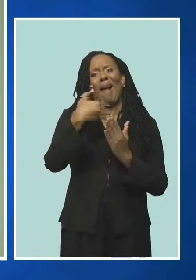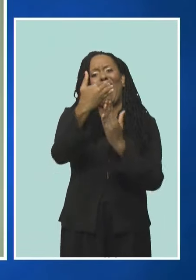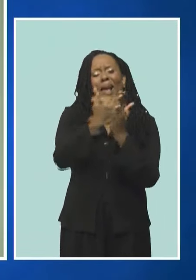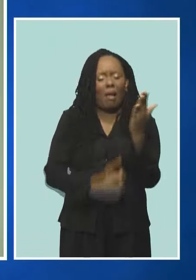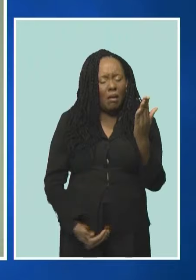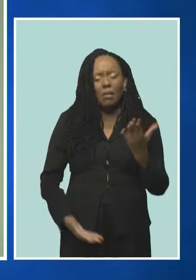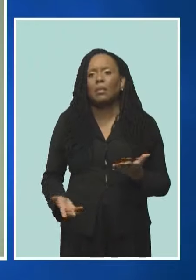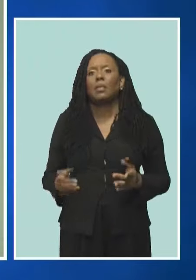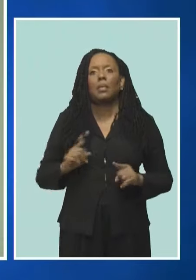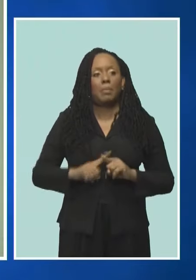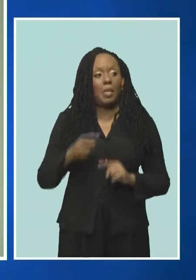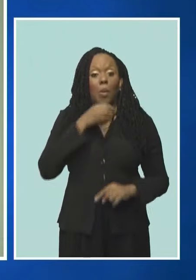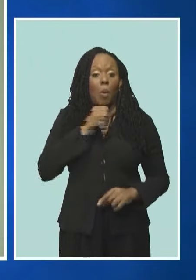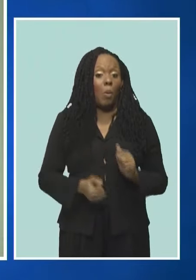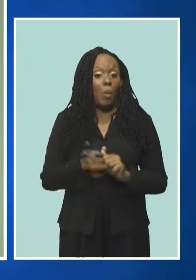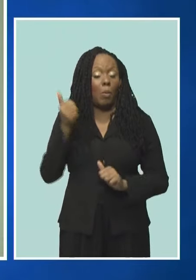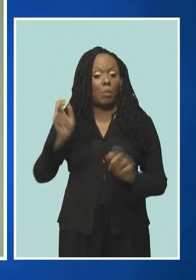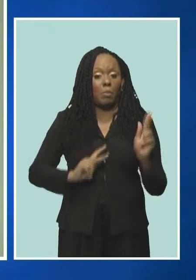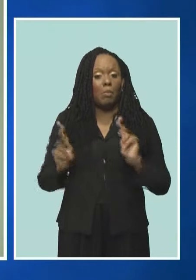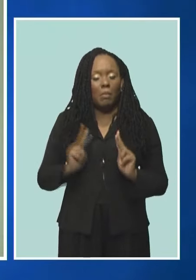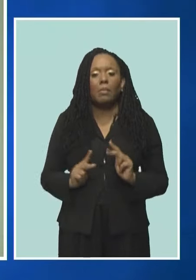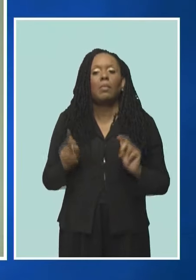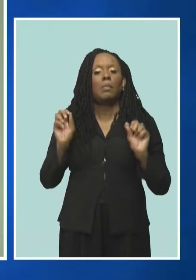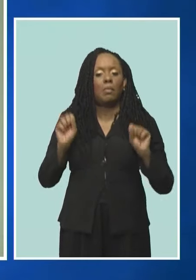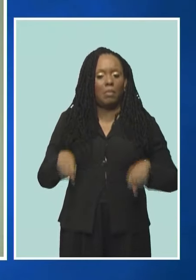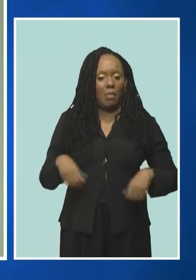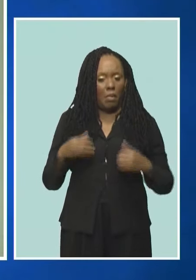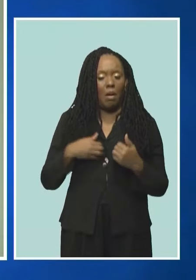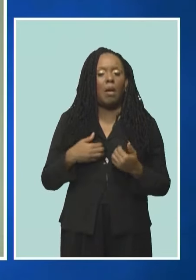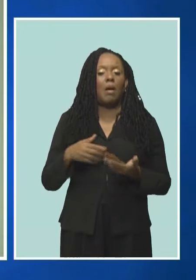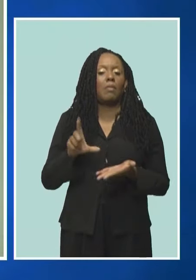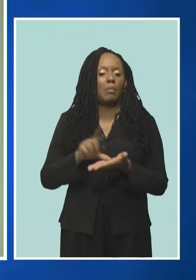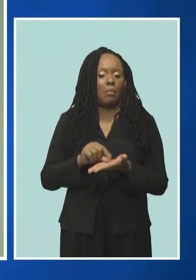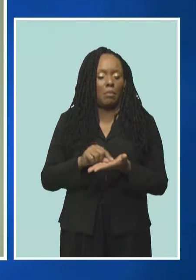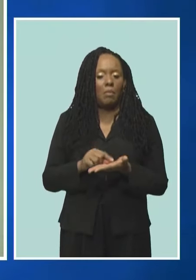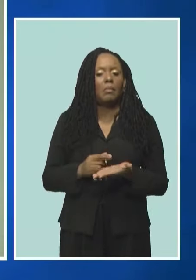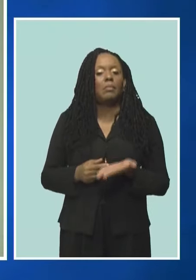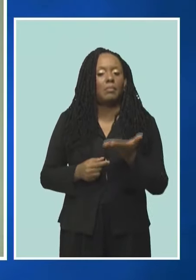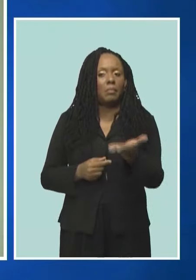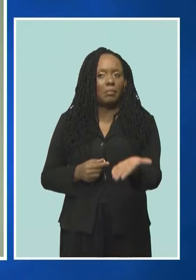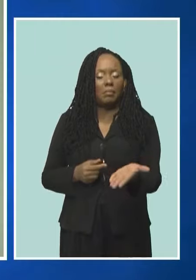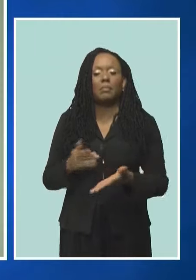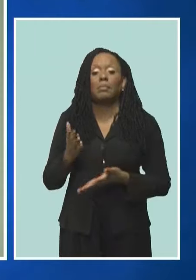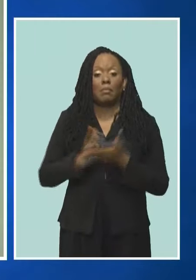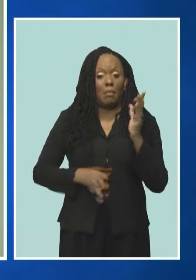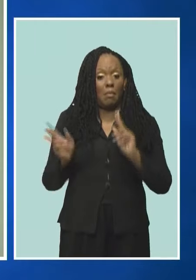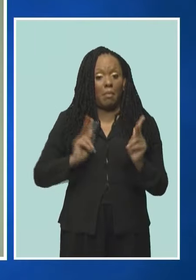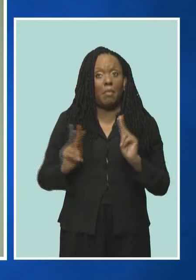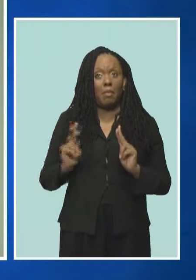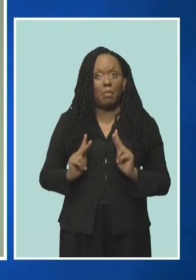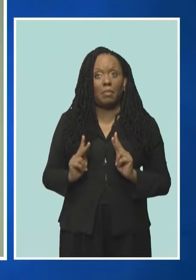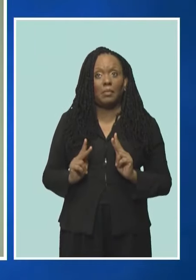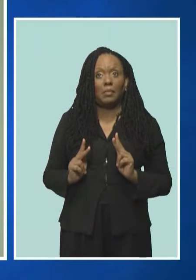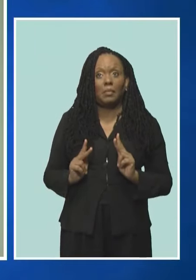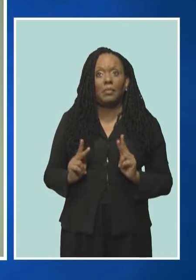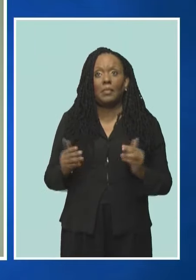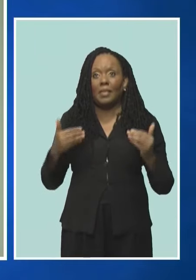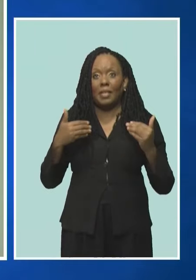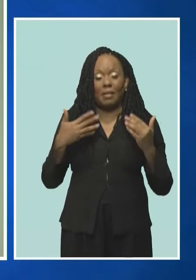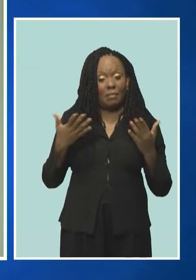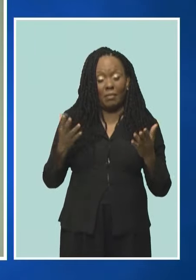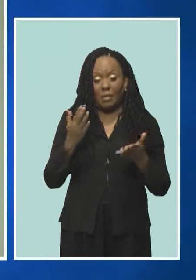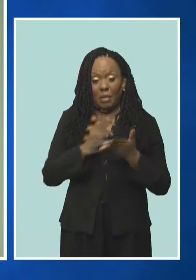But for the older guests, by all means, keep the physical menus there for them. They will need them. There are still some guests who come out at night with their little reading lamps